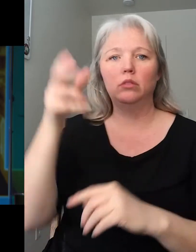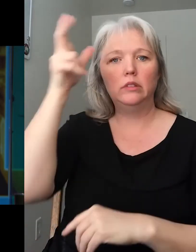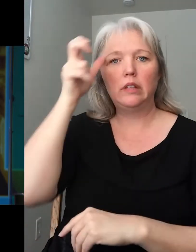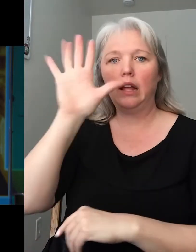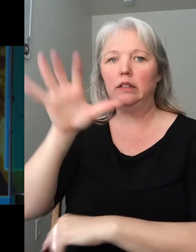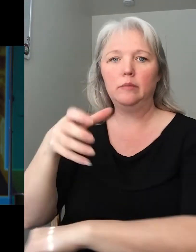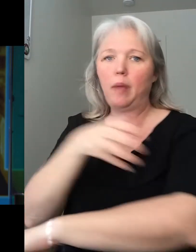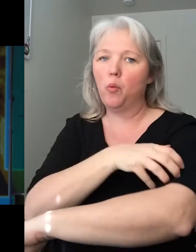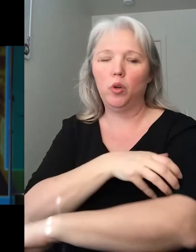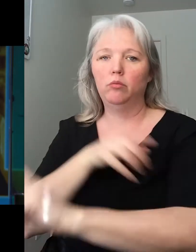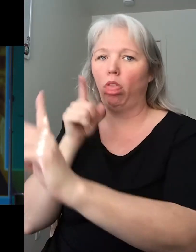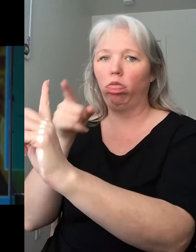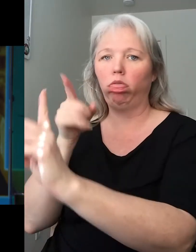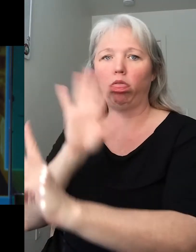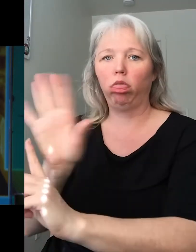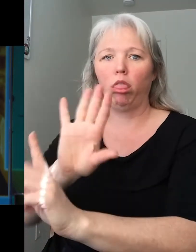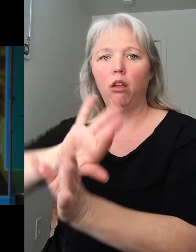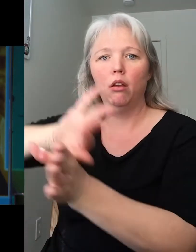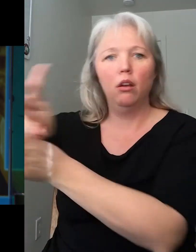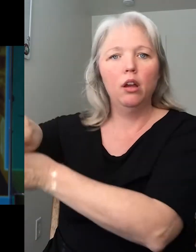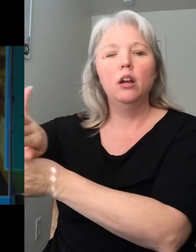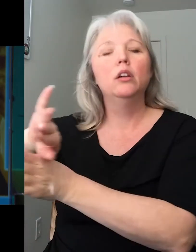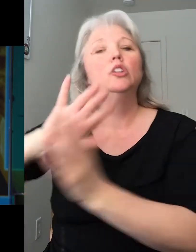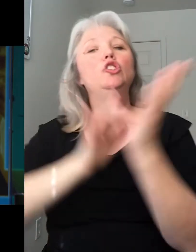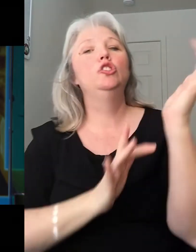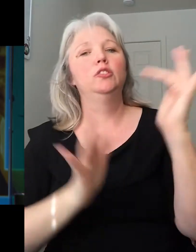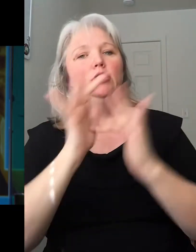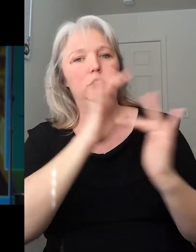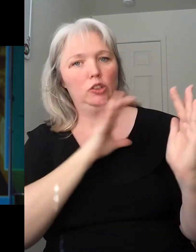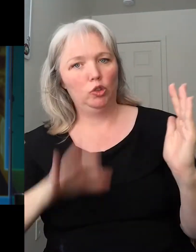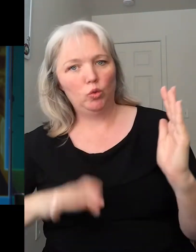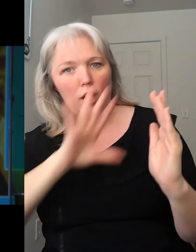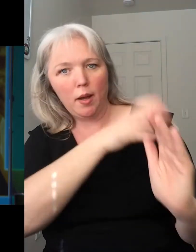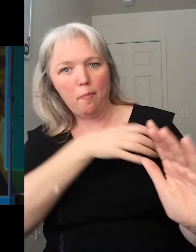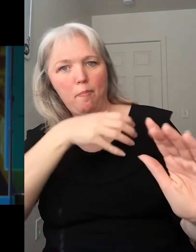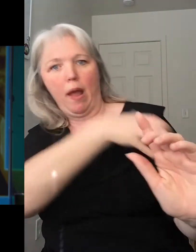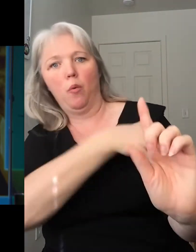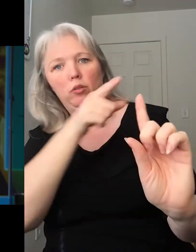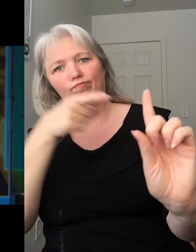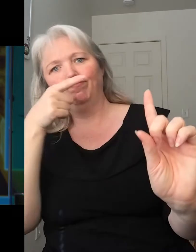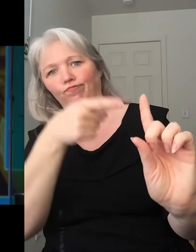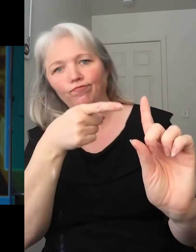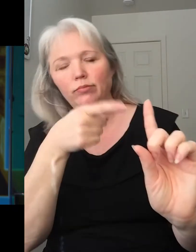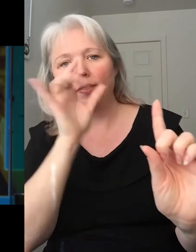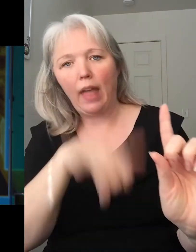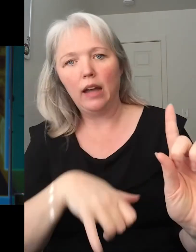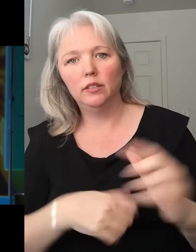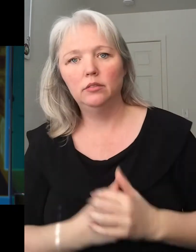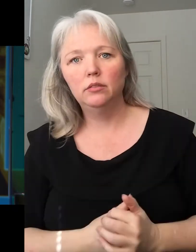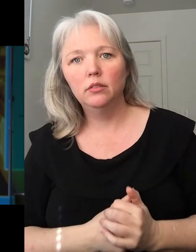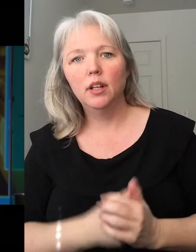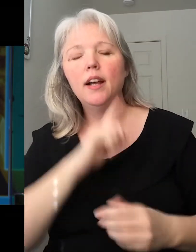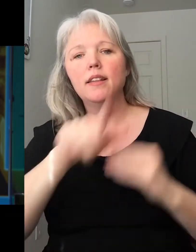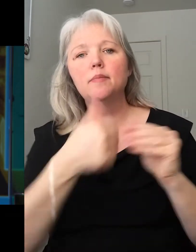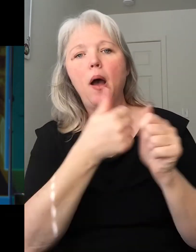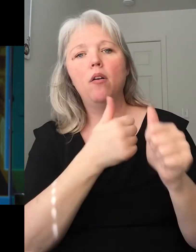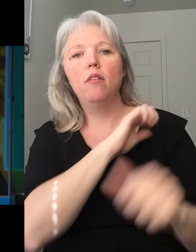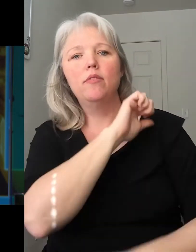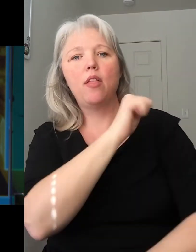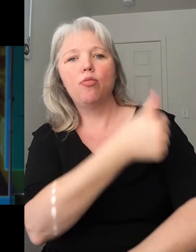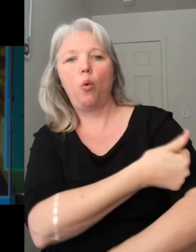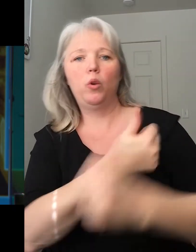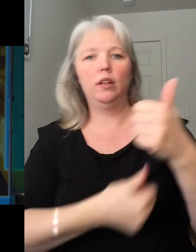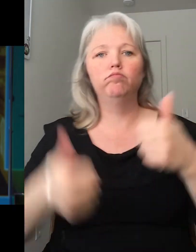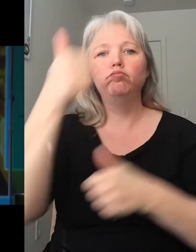power of Satan. This is about the power of Jesus Christ. This is about the authority over